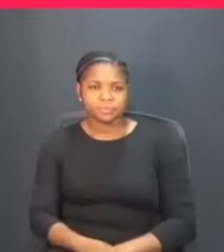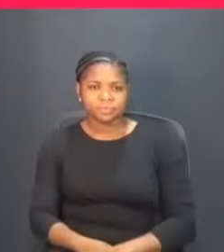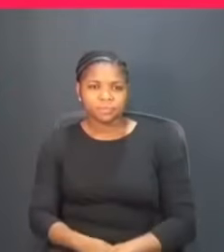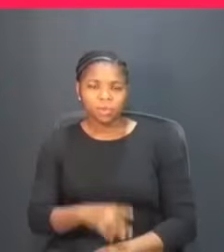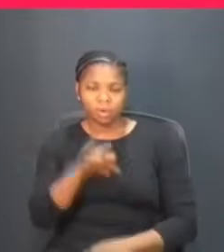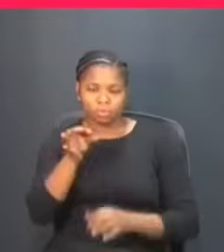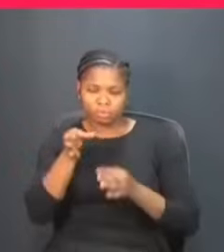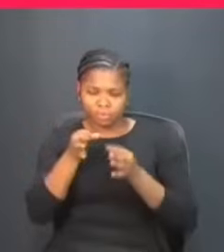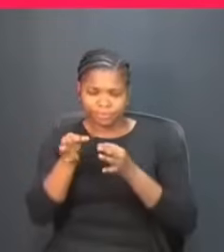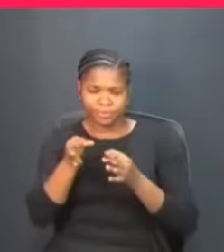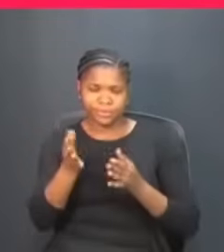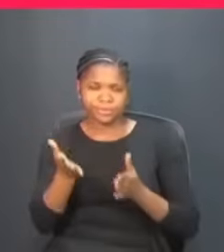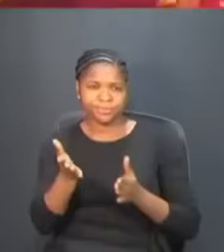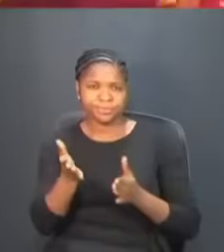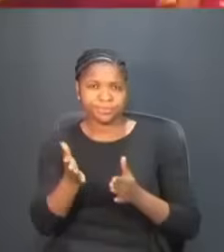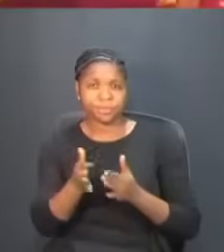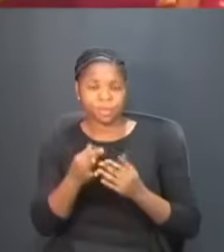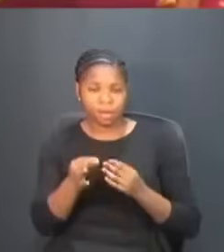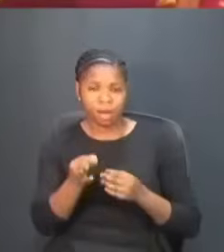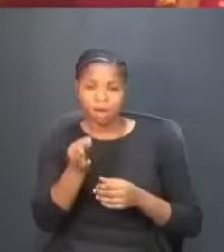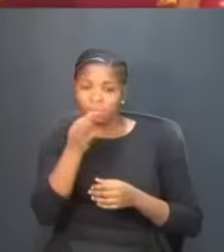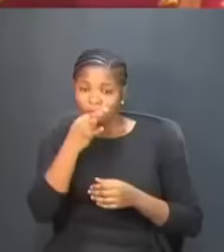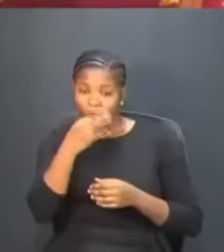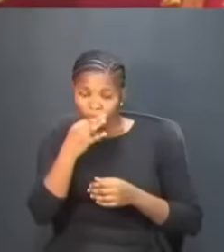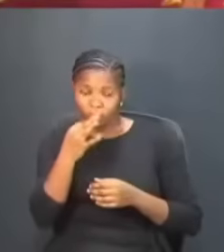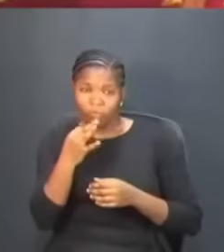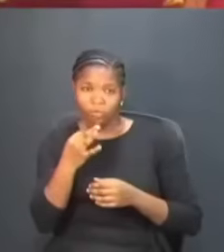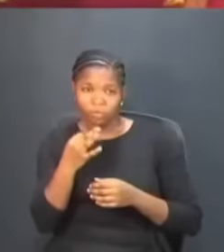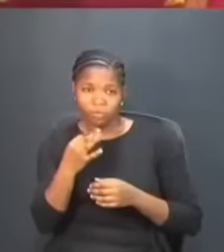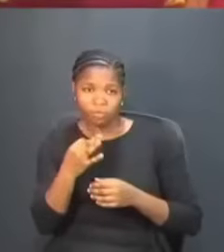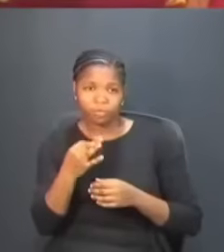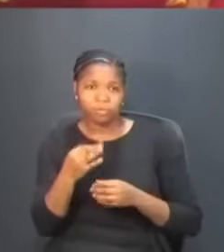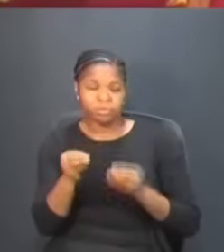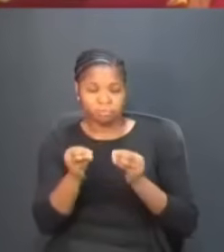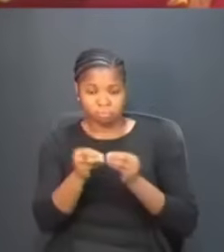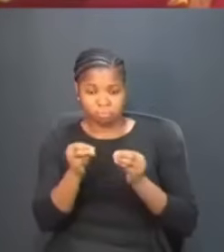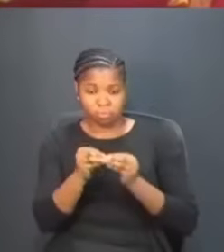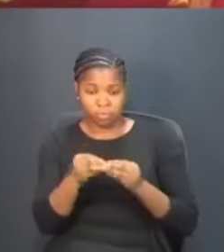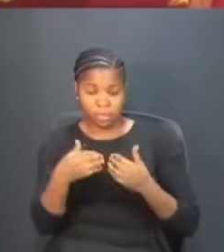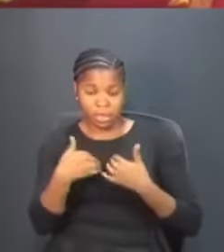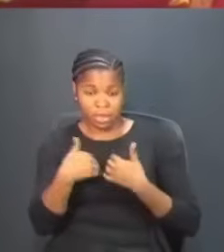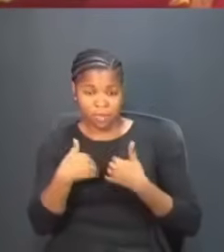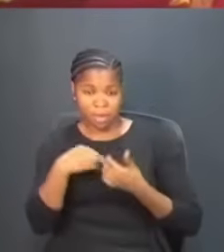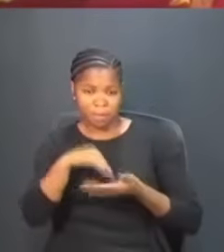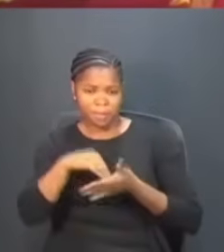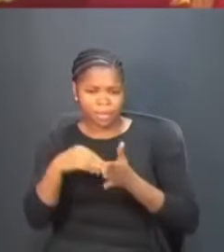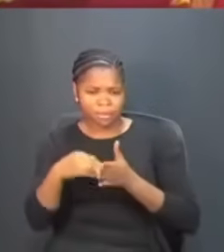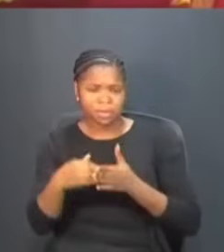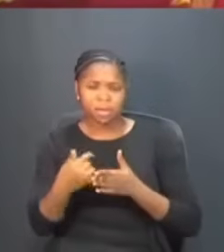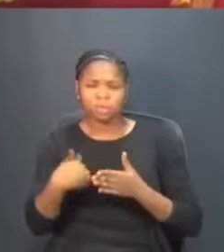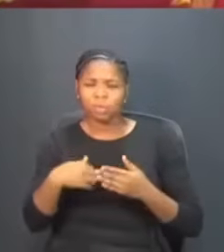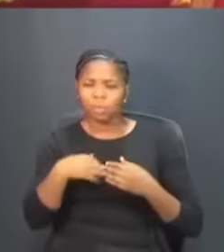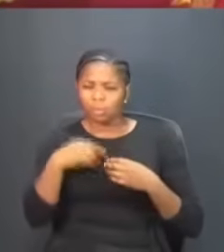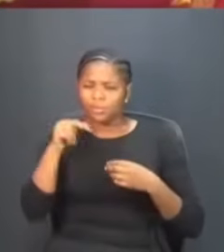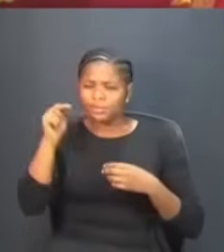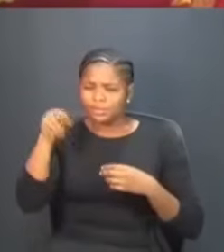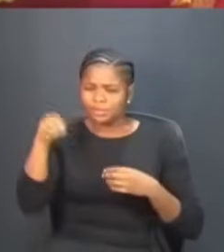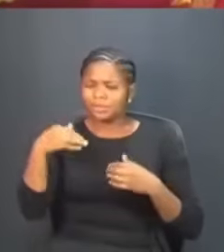Mr. Speaker, food security means food must be available. 2, it must be